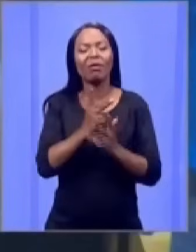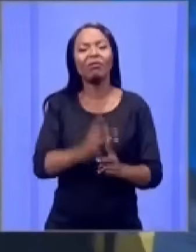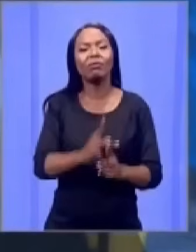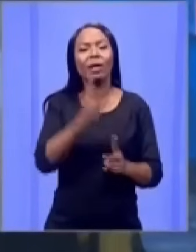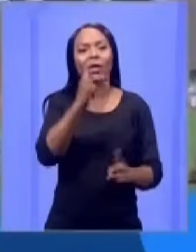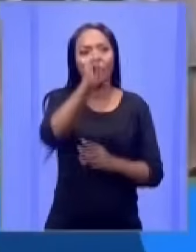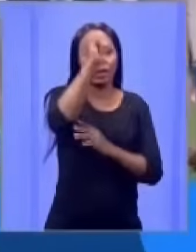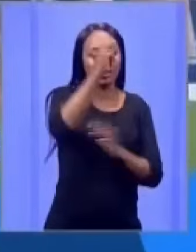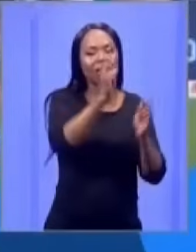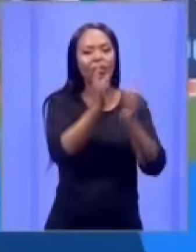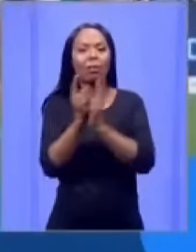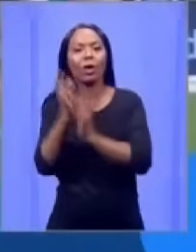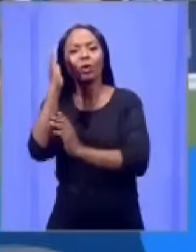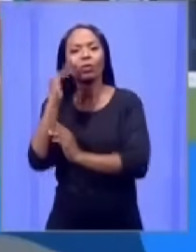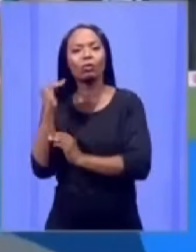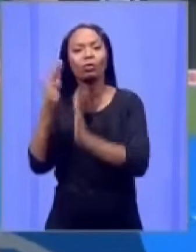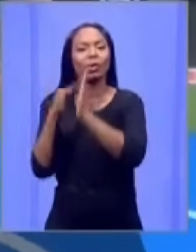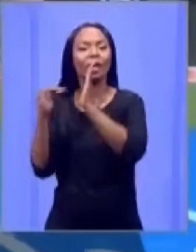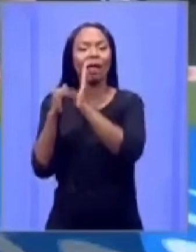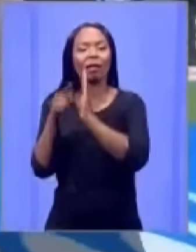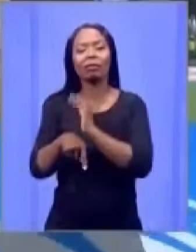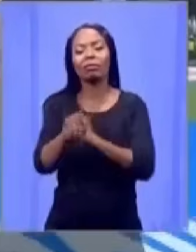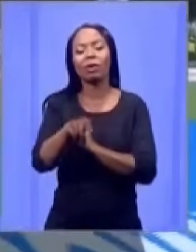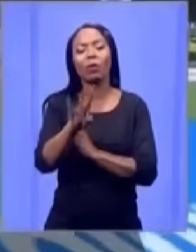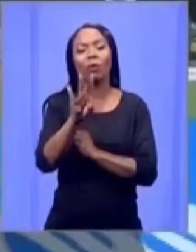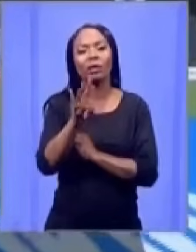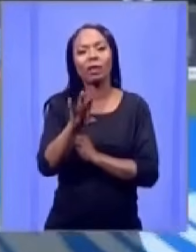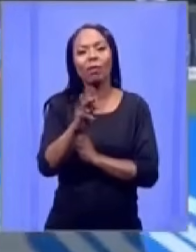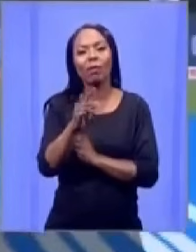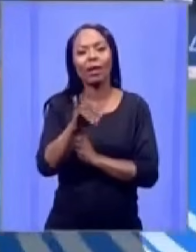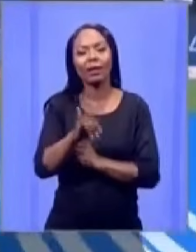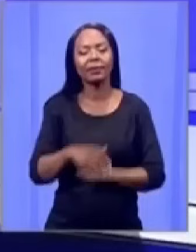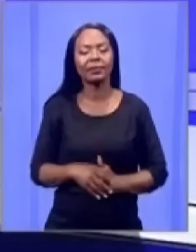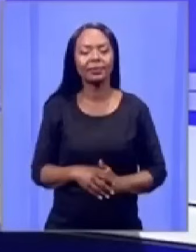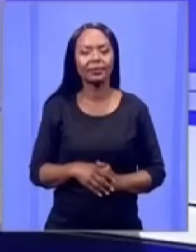tsa India le New Zealand Mumbai ka Laboraro.